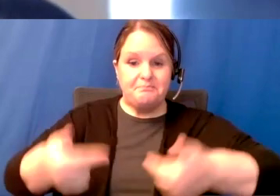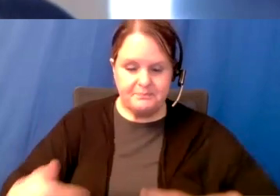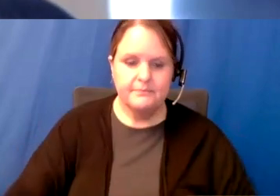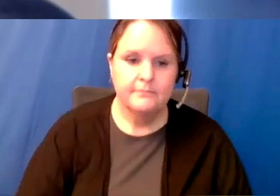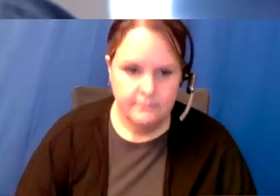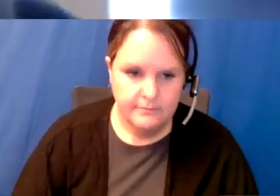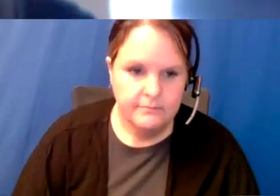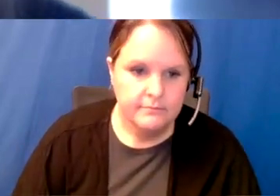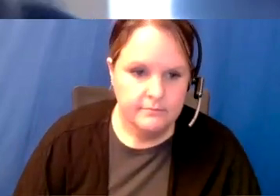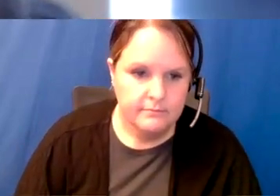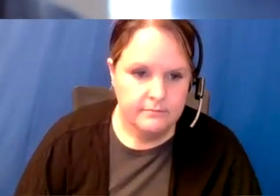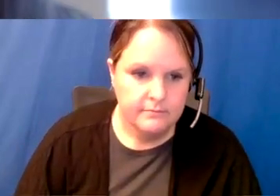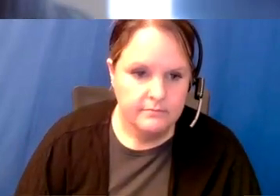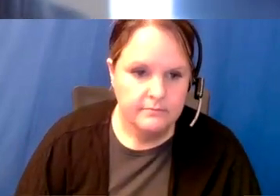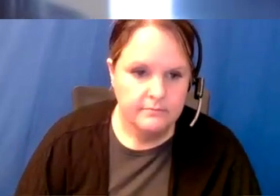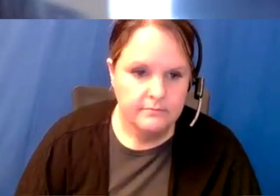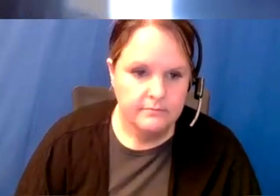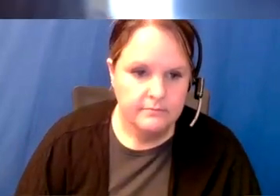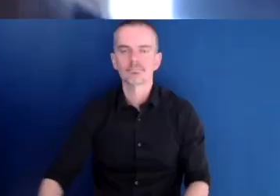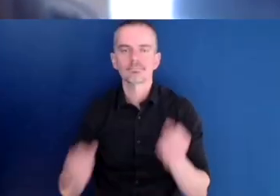there's a lot of